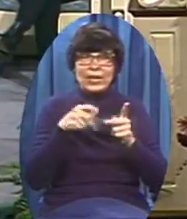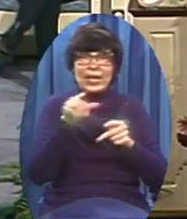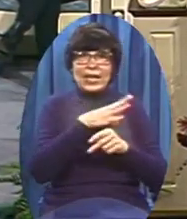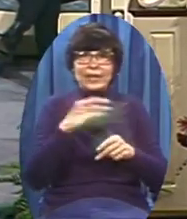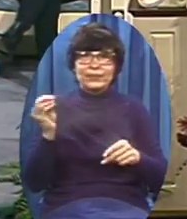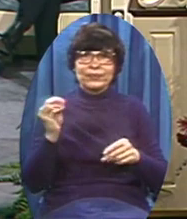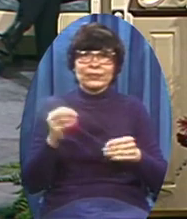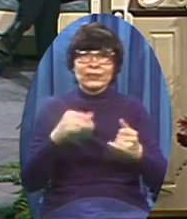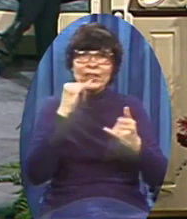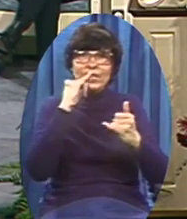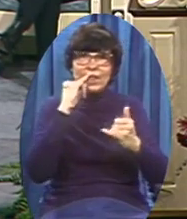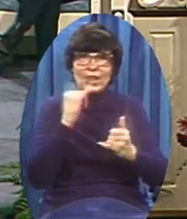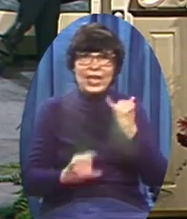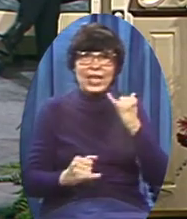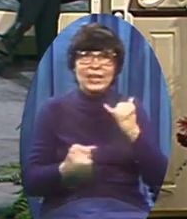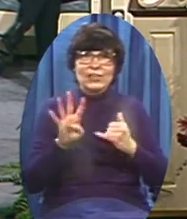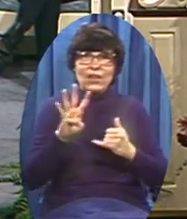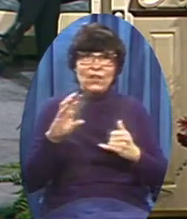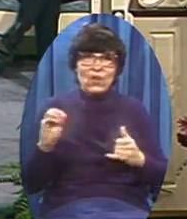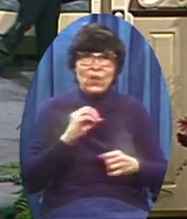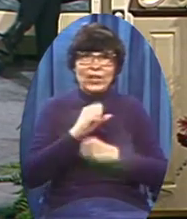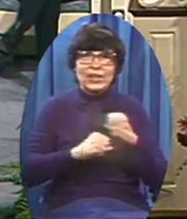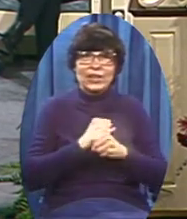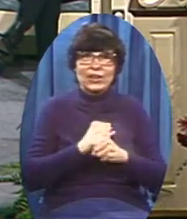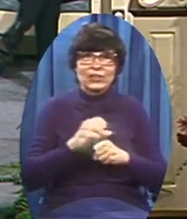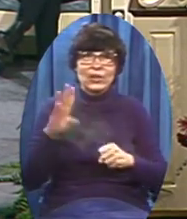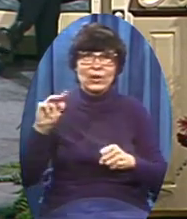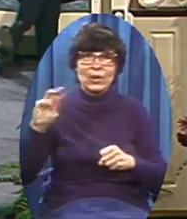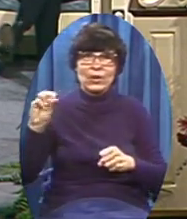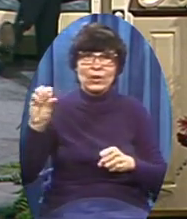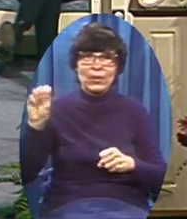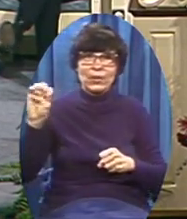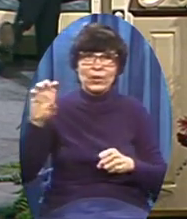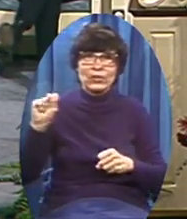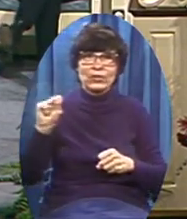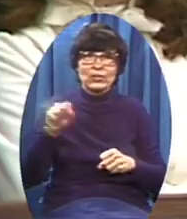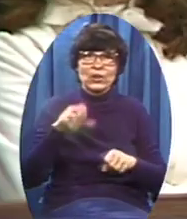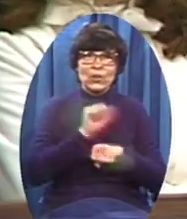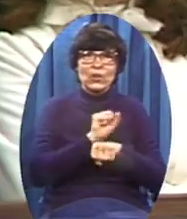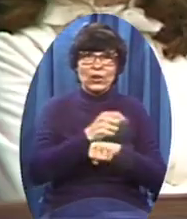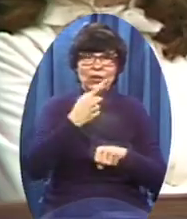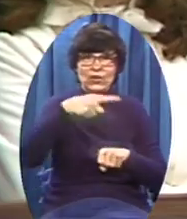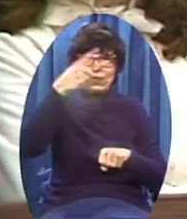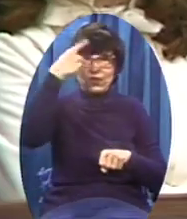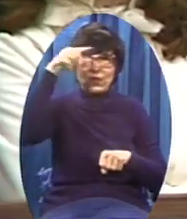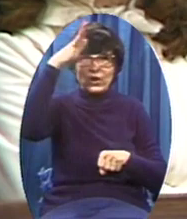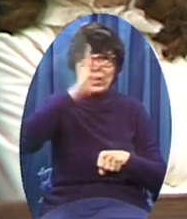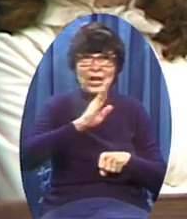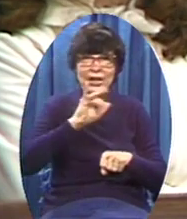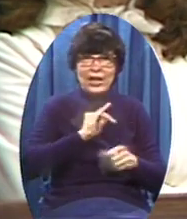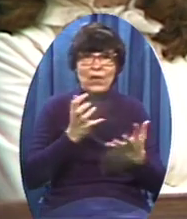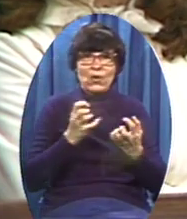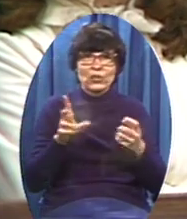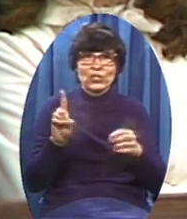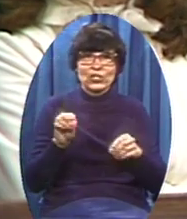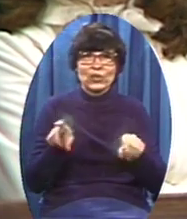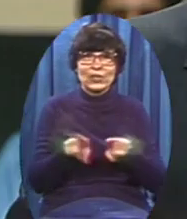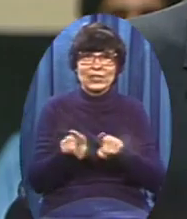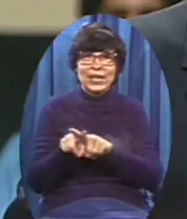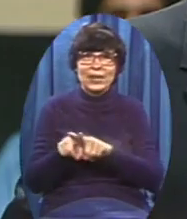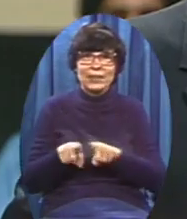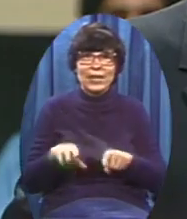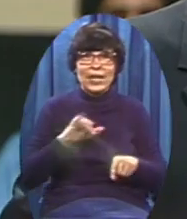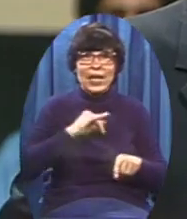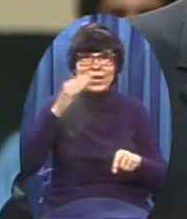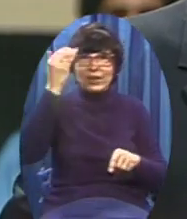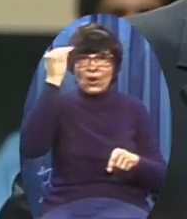life, I want to really get busy for God and accomplish what God wants me to do. I know a lot of preachers today just waiting for the